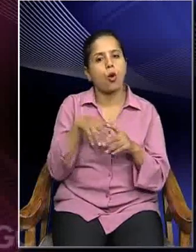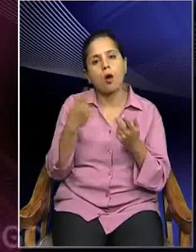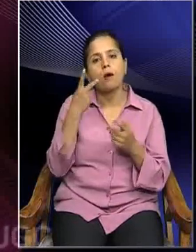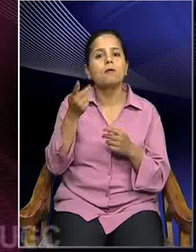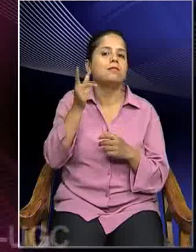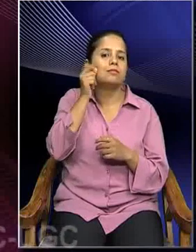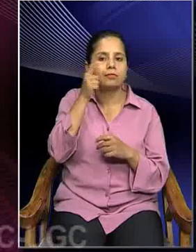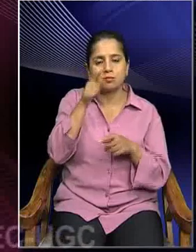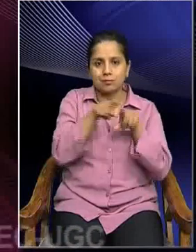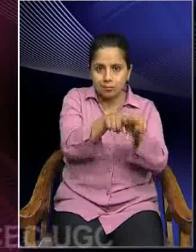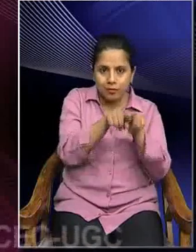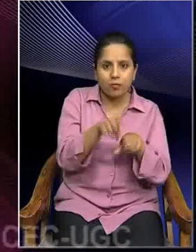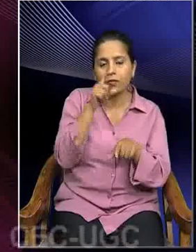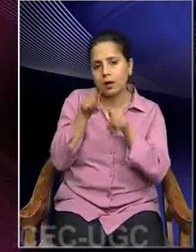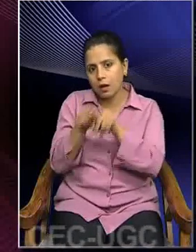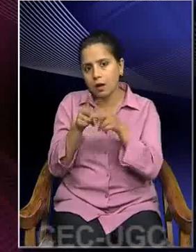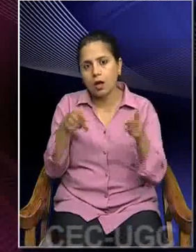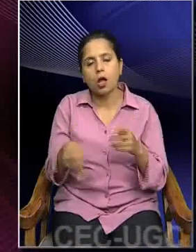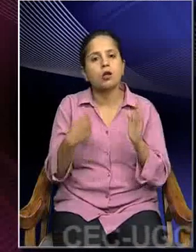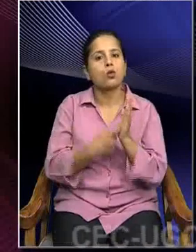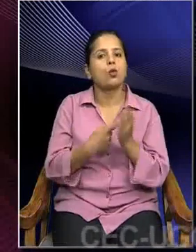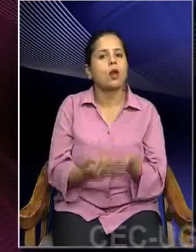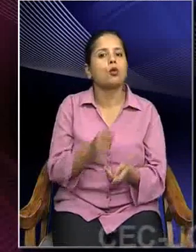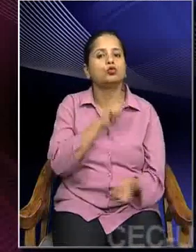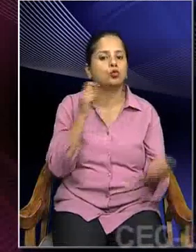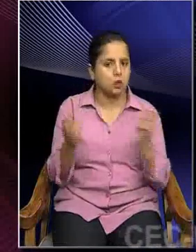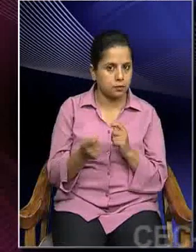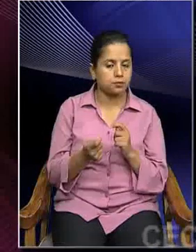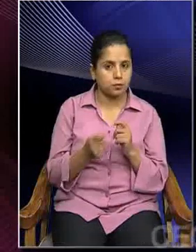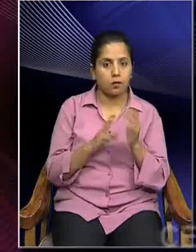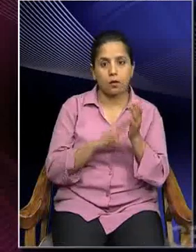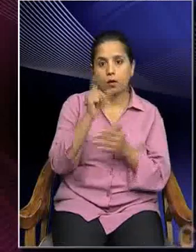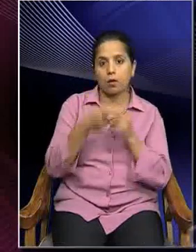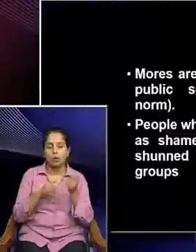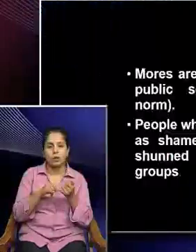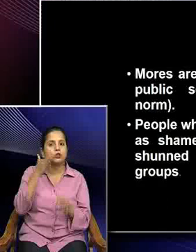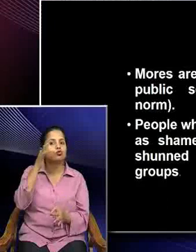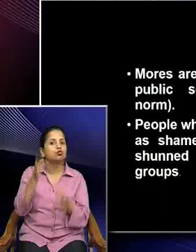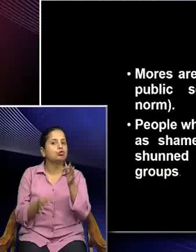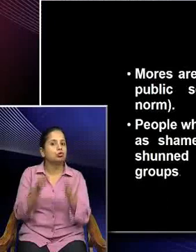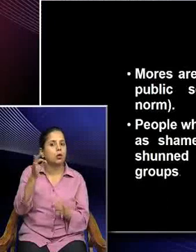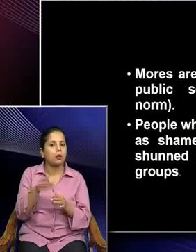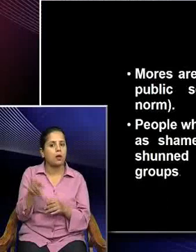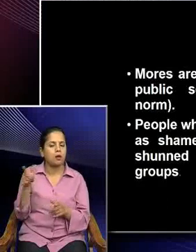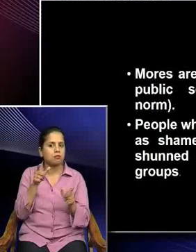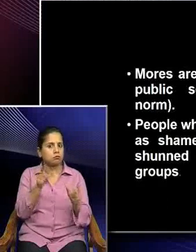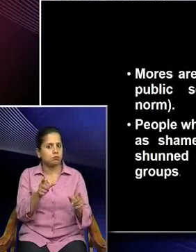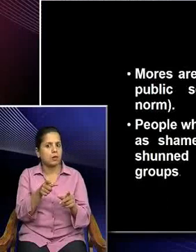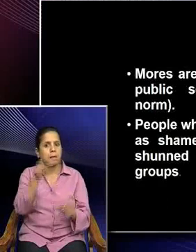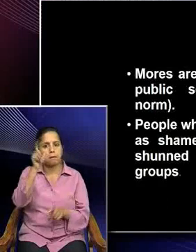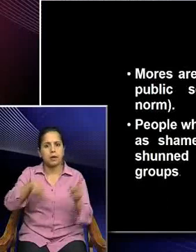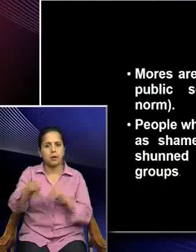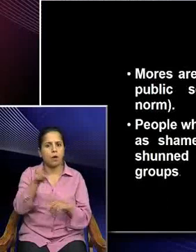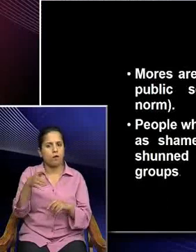homosexuality because the norms are changing. Mores are judged and guarded by public